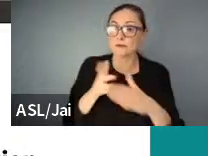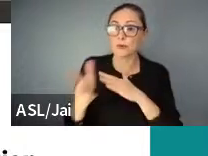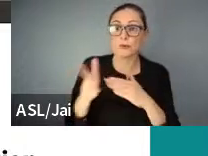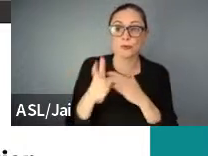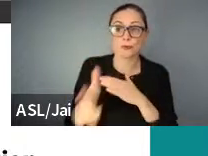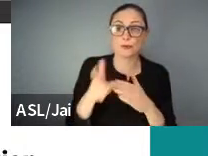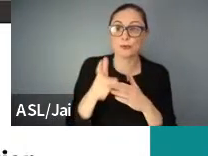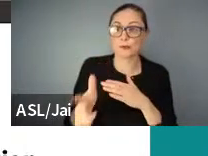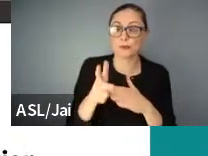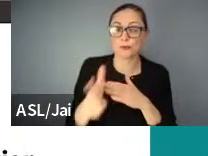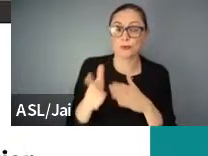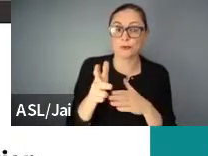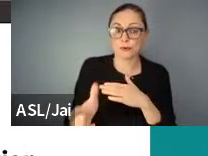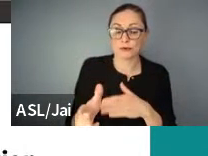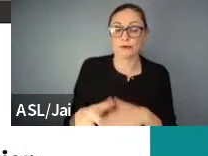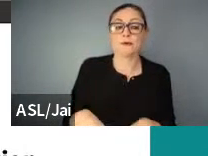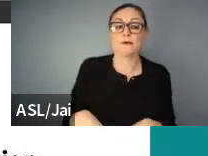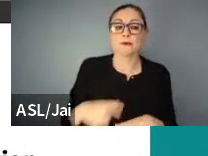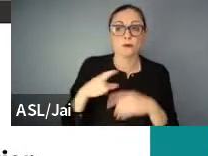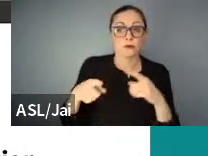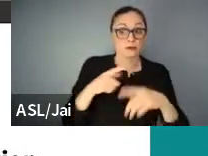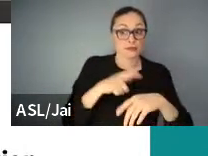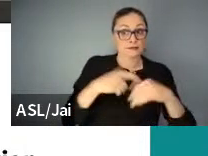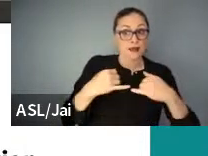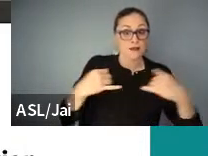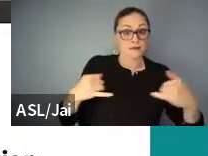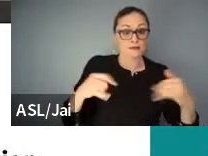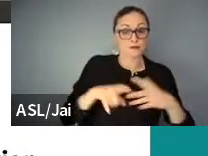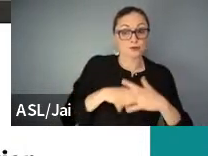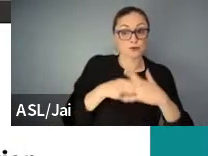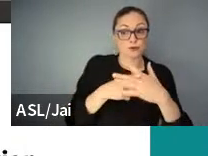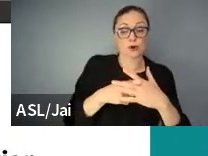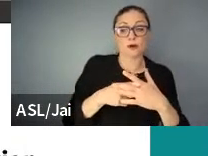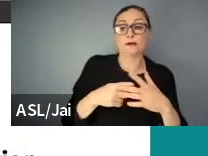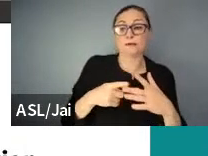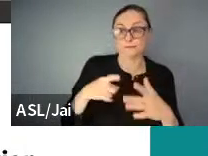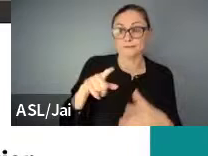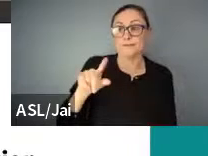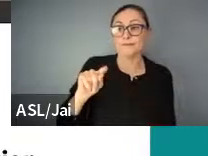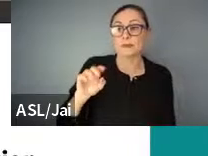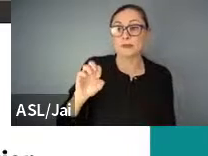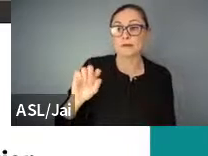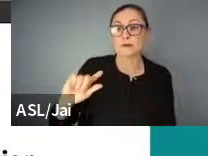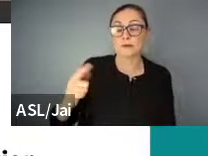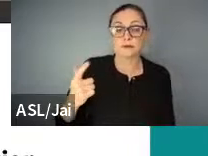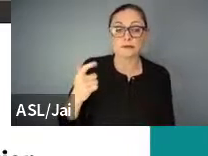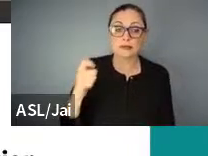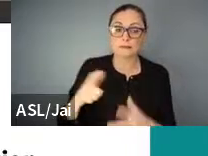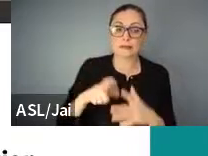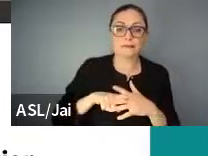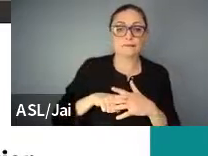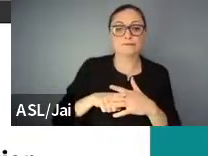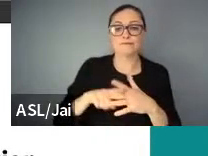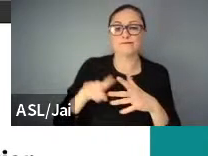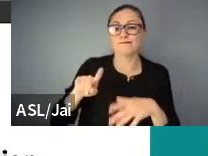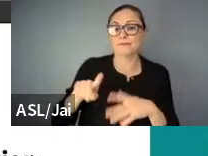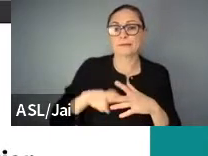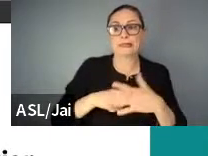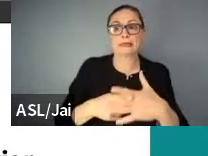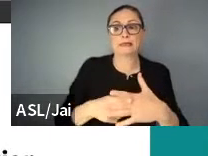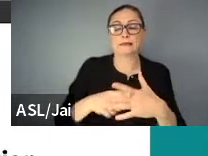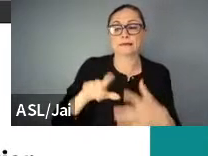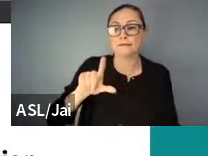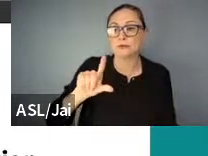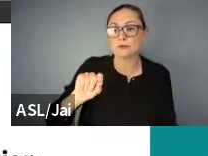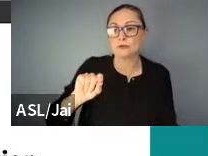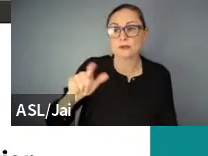timeline is that for the start of tolling would be as early as 2026